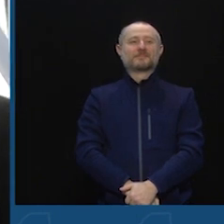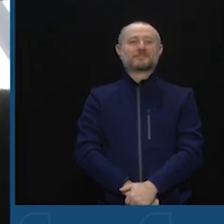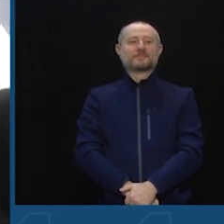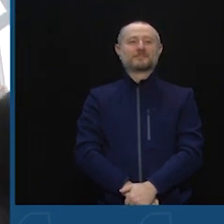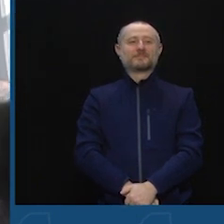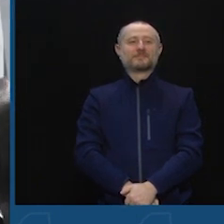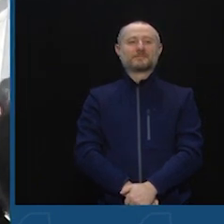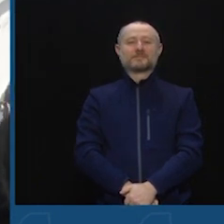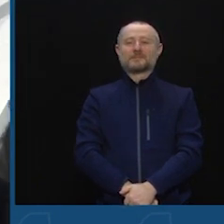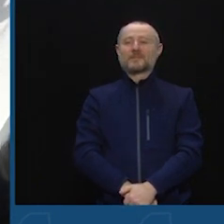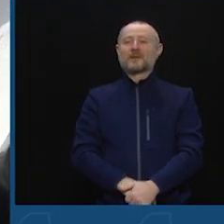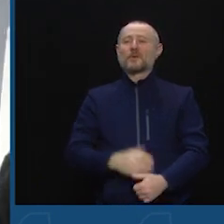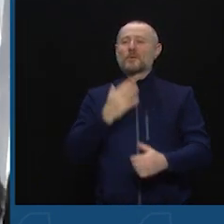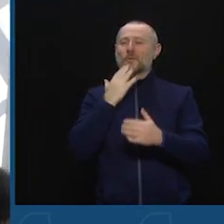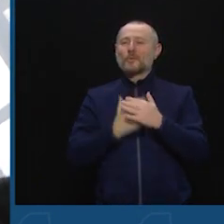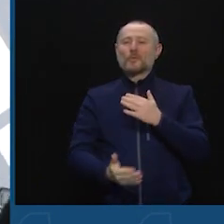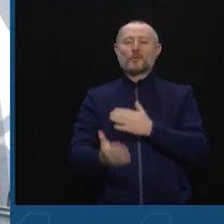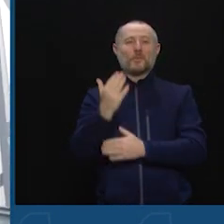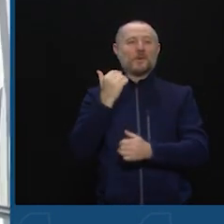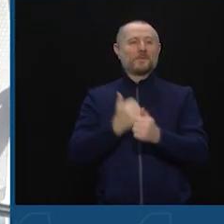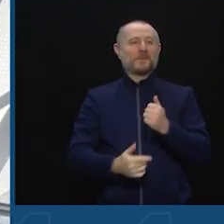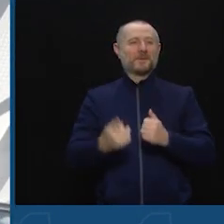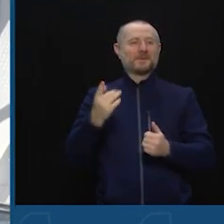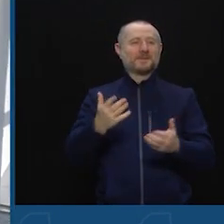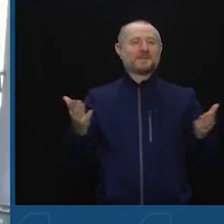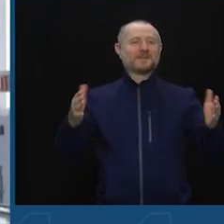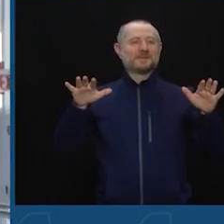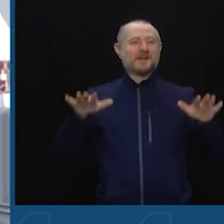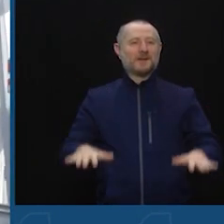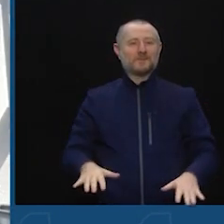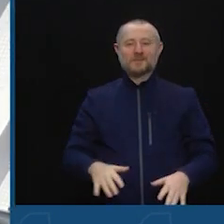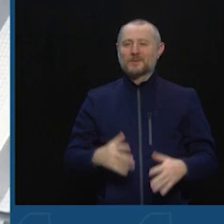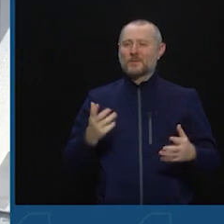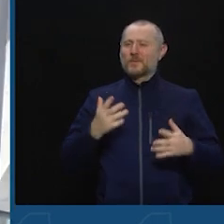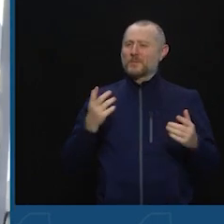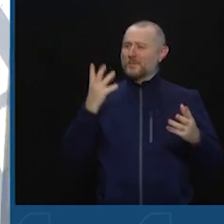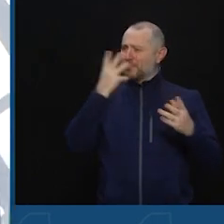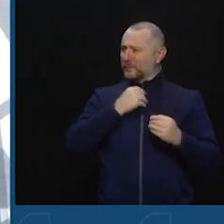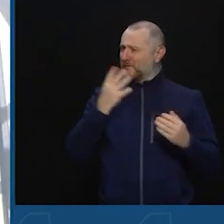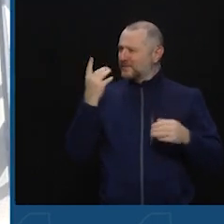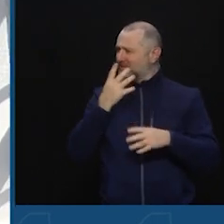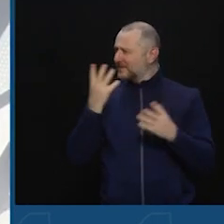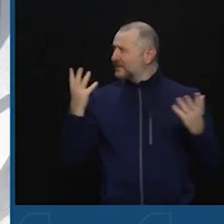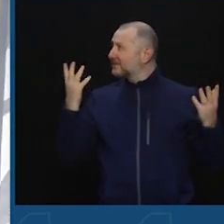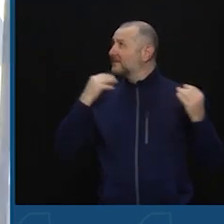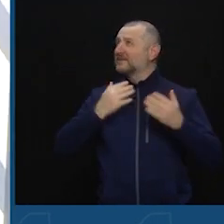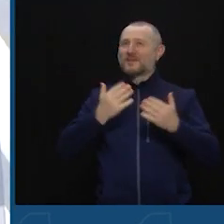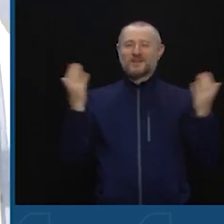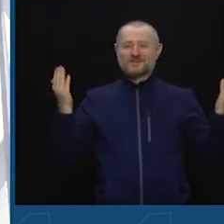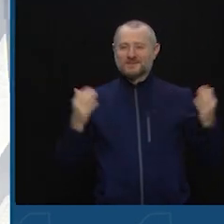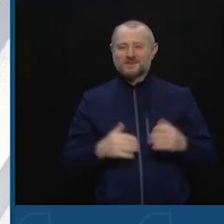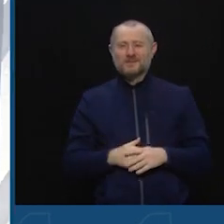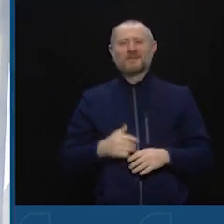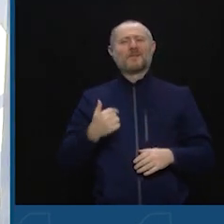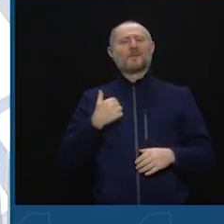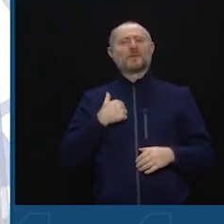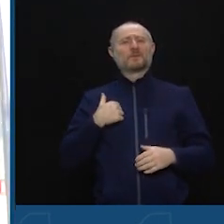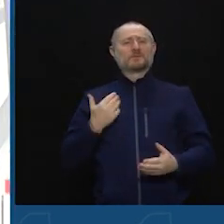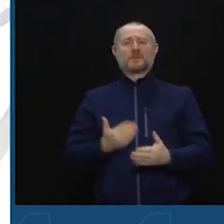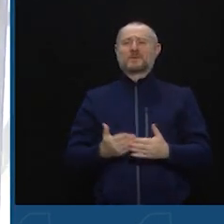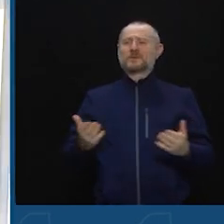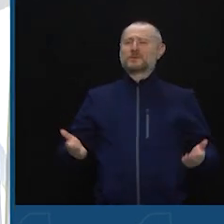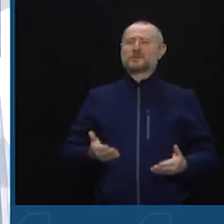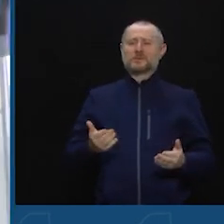Good morning. Please be seated. What a spectacularly beautiful day. As I was coming over there, I said, you know, one of the privileges of